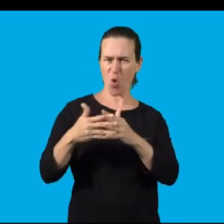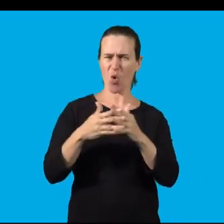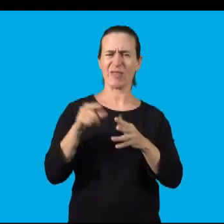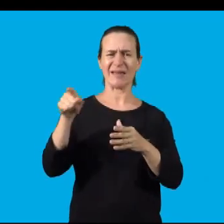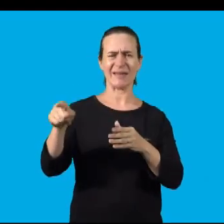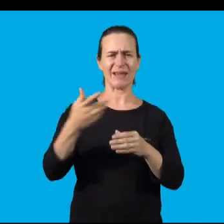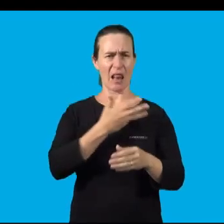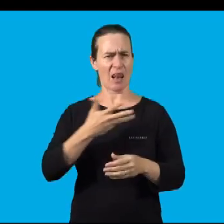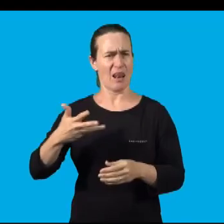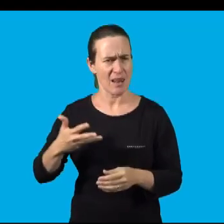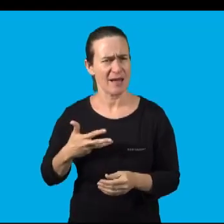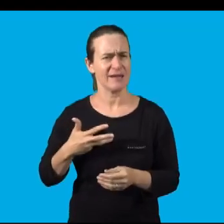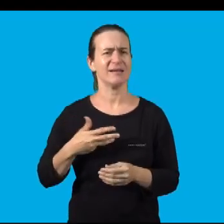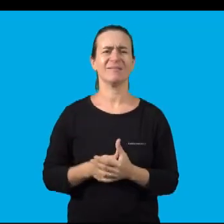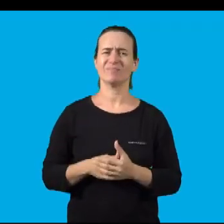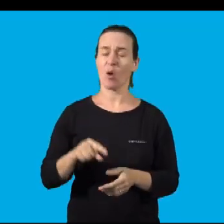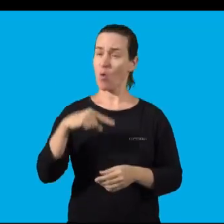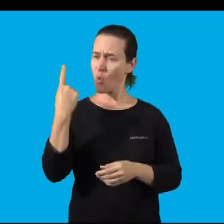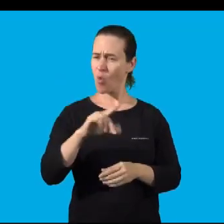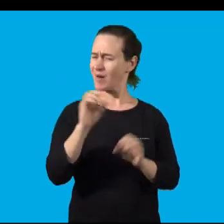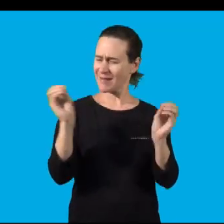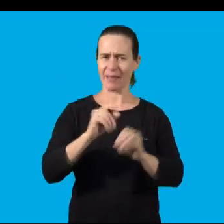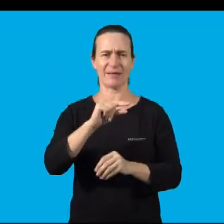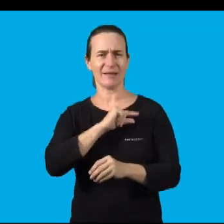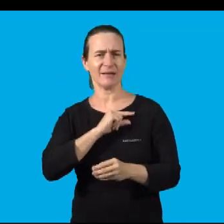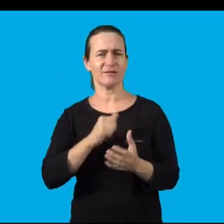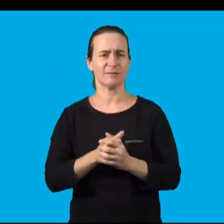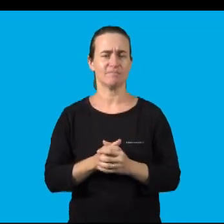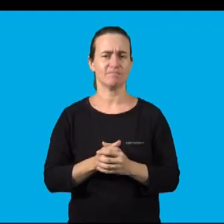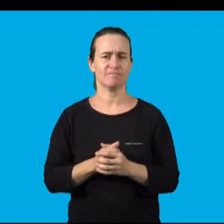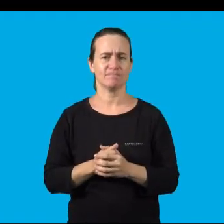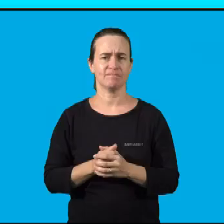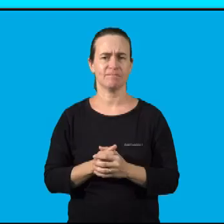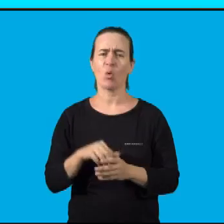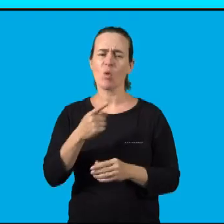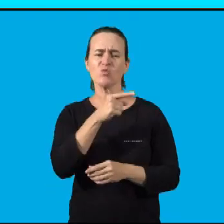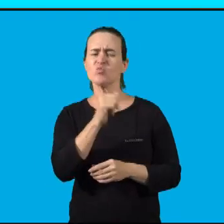guiltless meet reproach. What ho, my lord, I say, Othello.